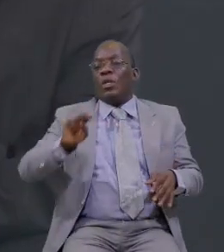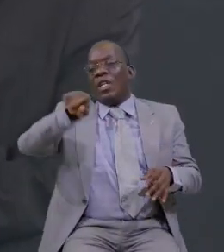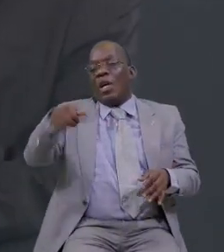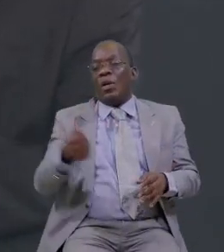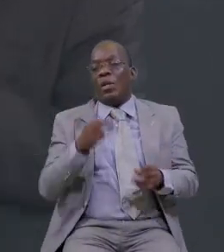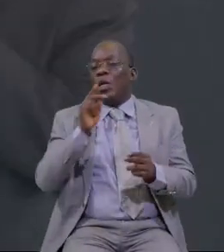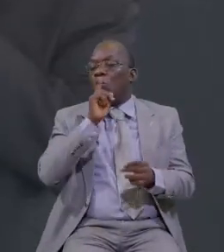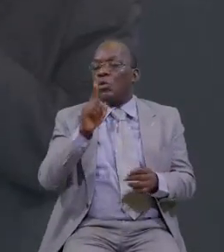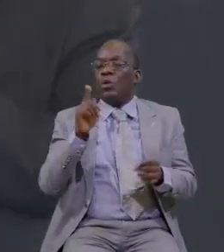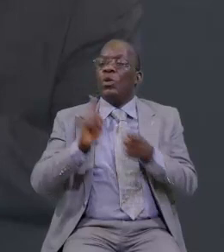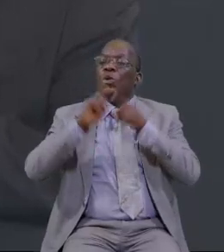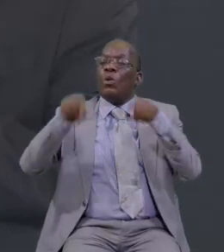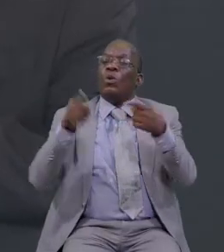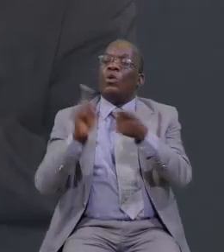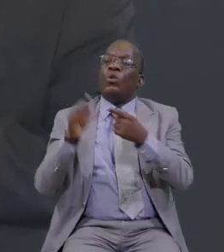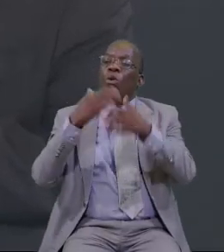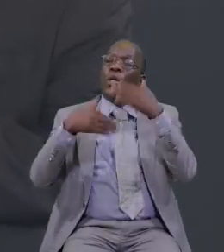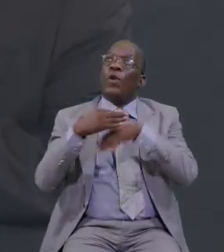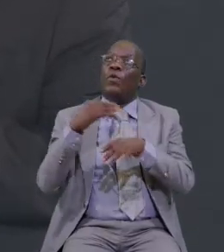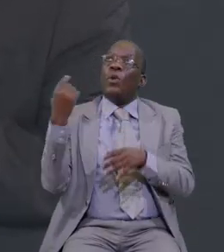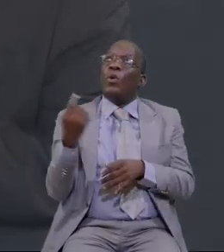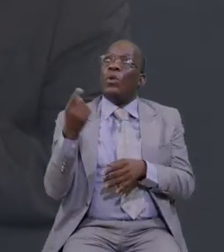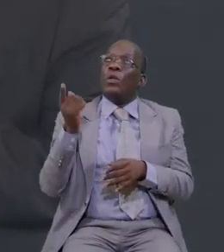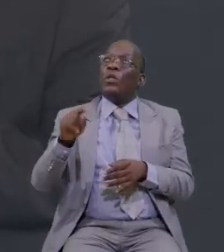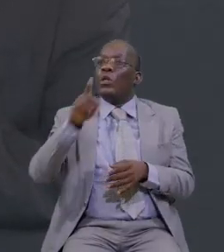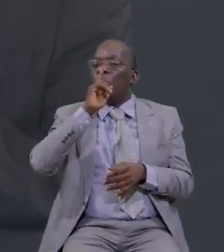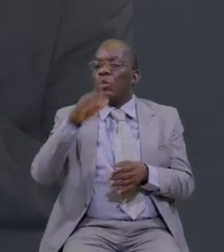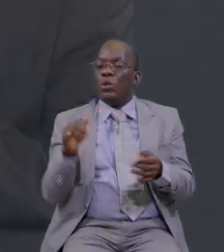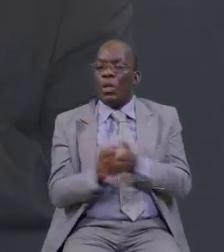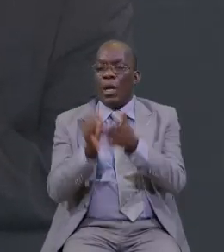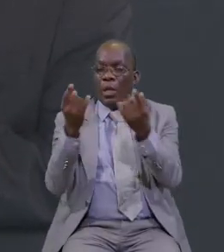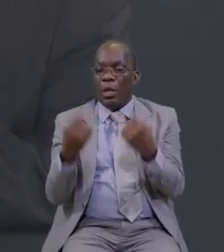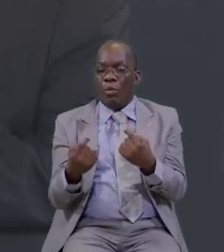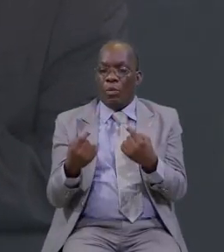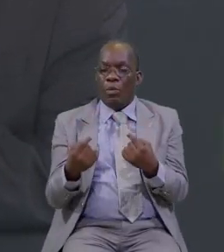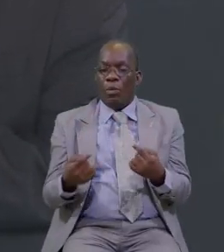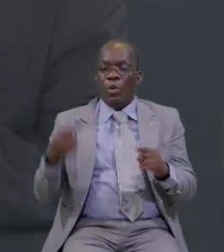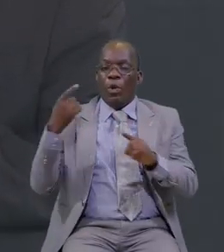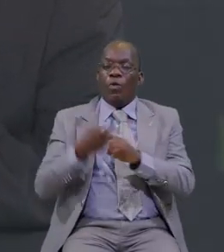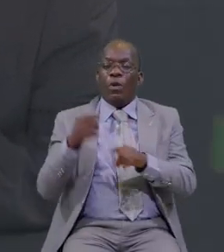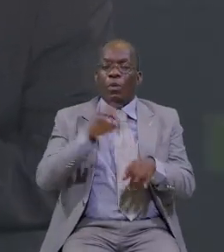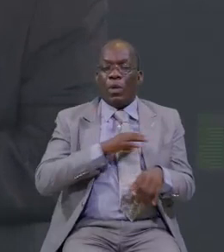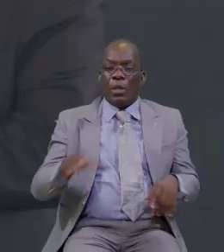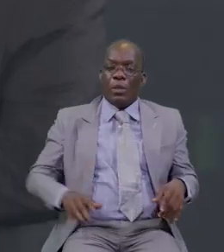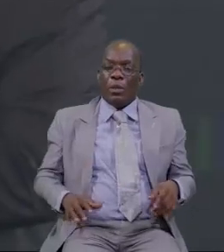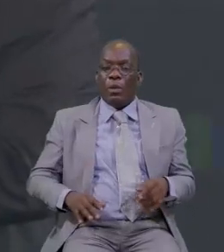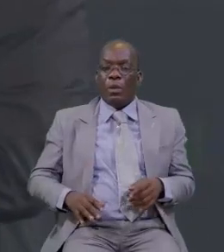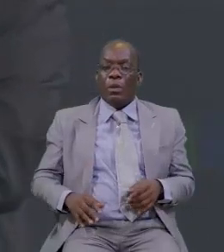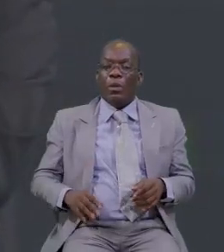heaven. Only the truth that came from Christ, a